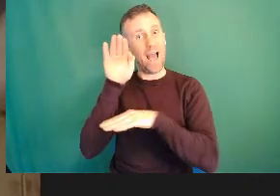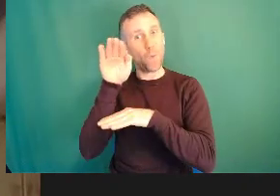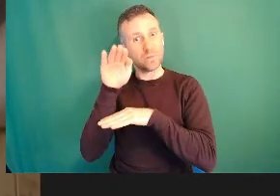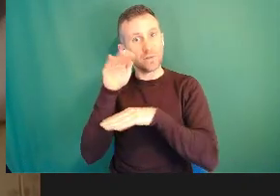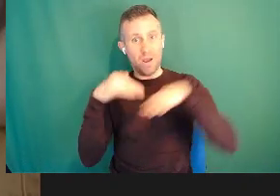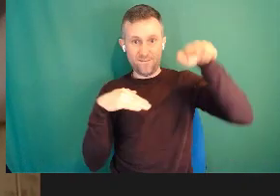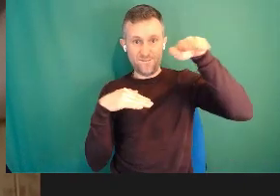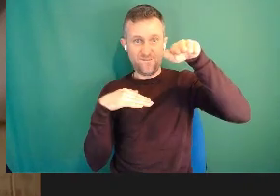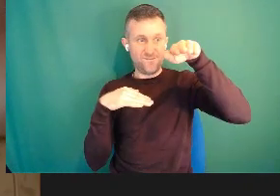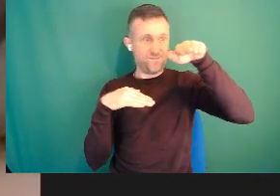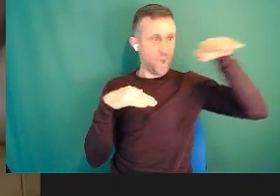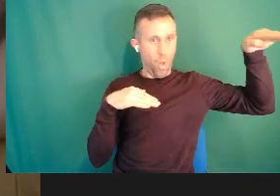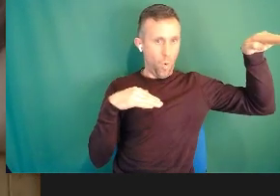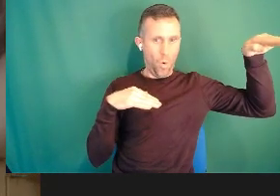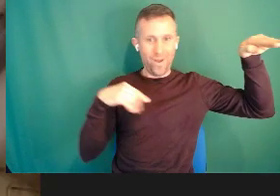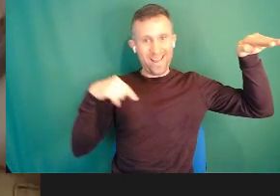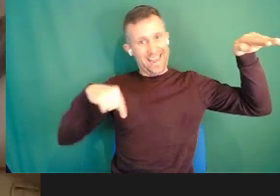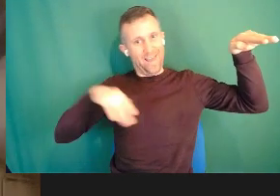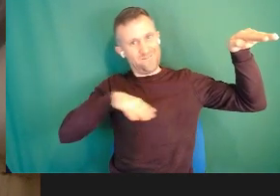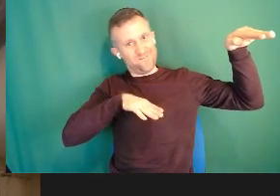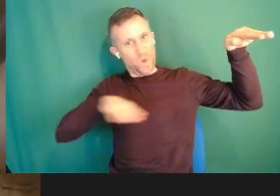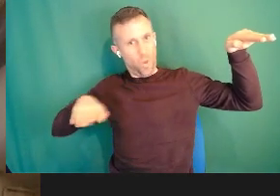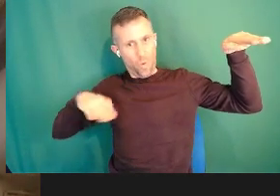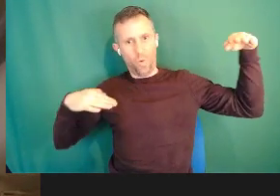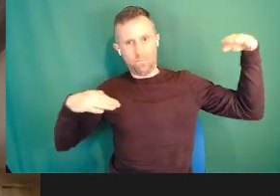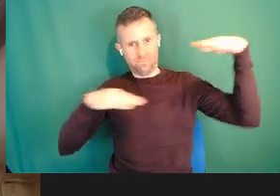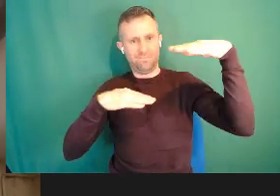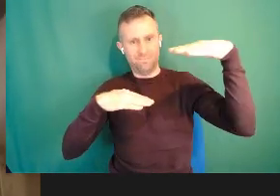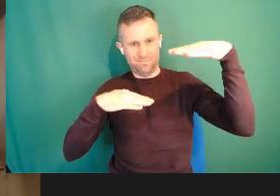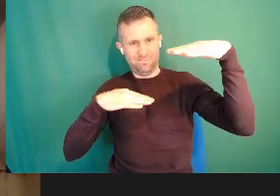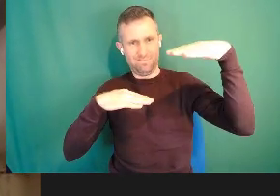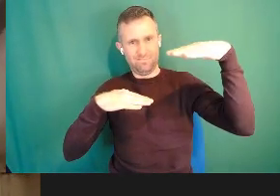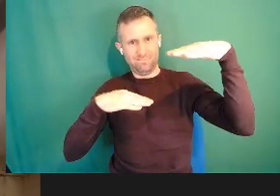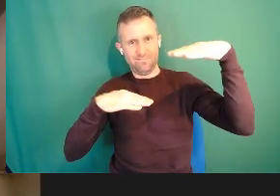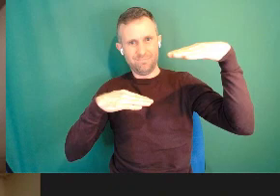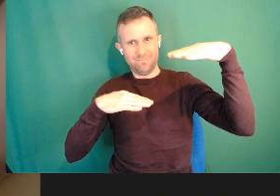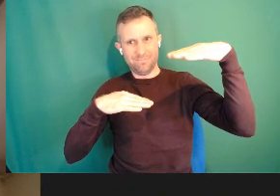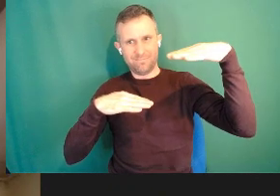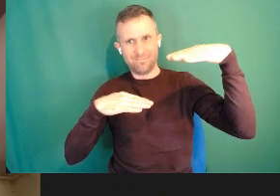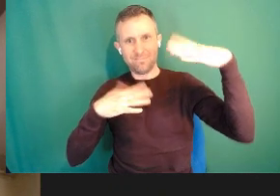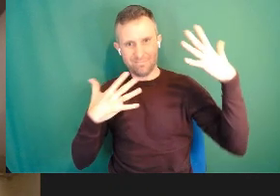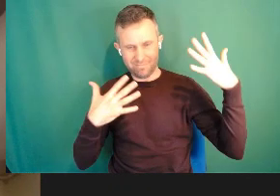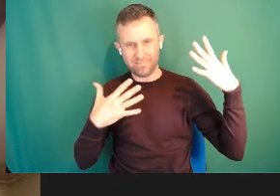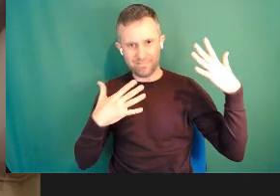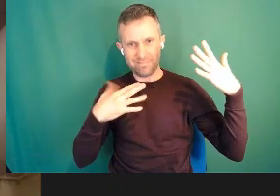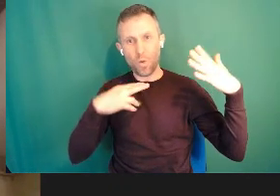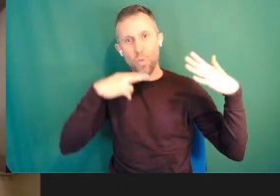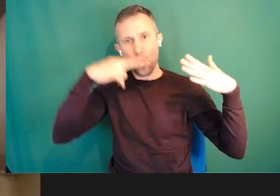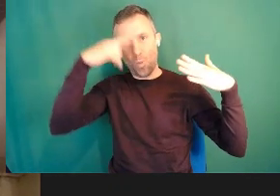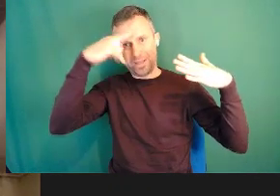where the floor is now. And so originally this would have been double heighted, and this ceiling above us wouldn't have been there.